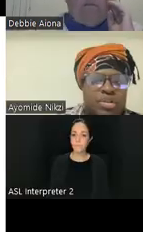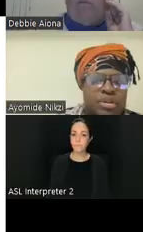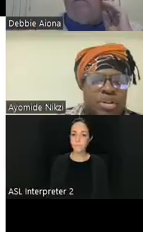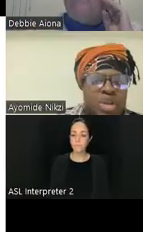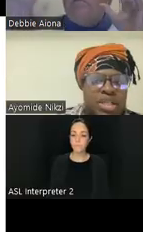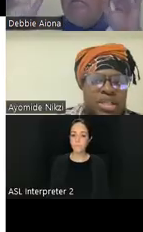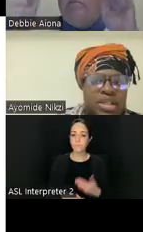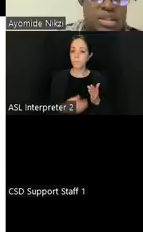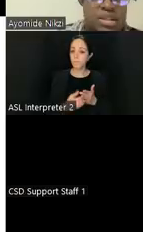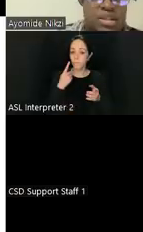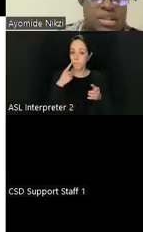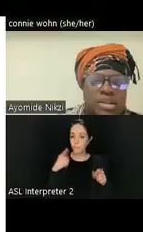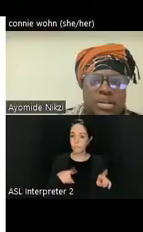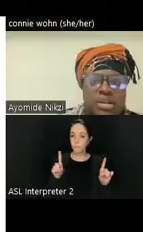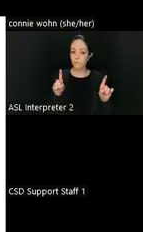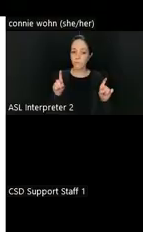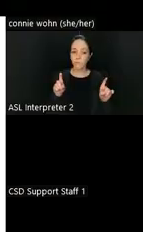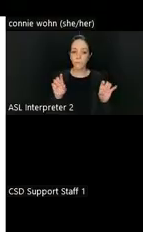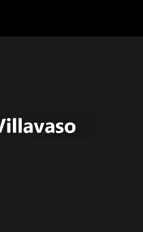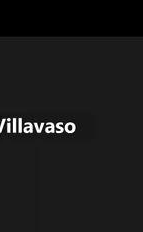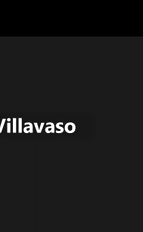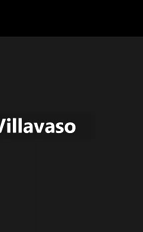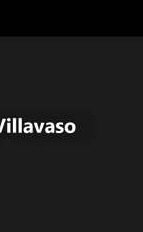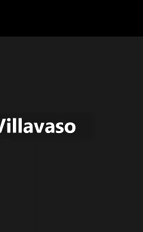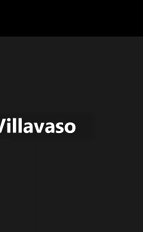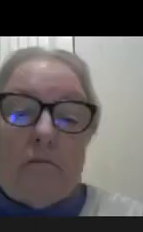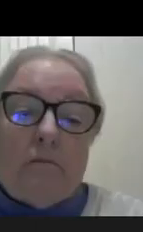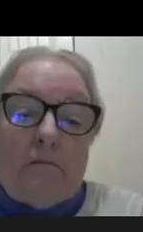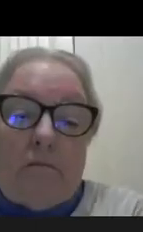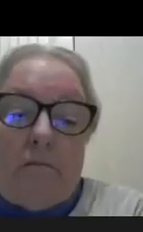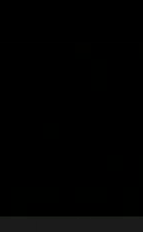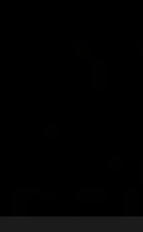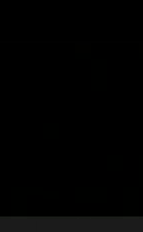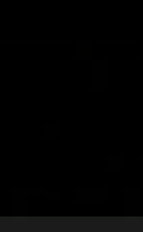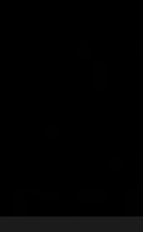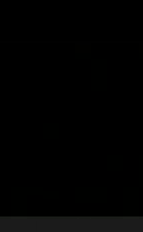Is there general agreement? Okay, fantastic.